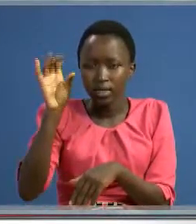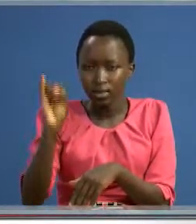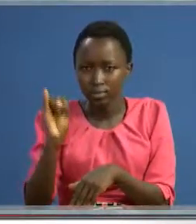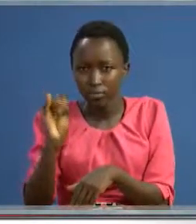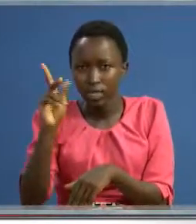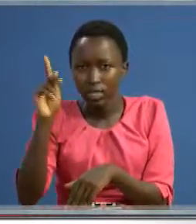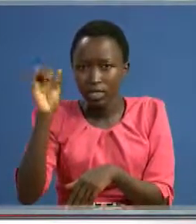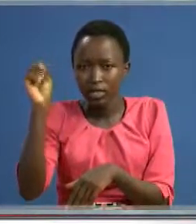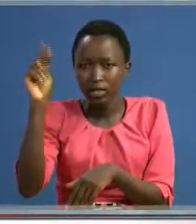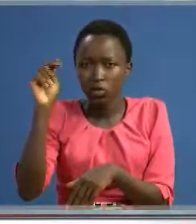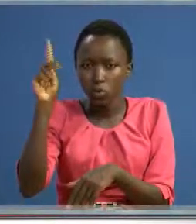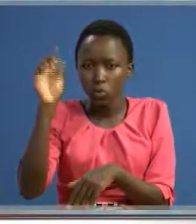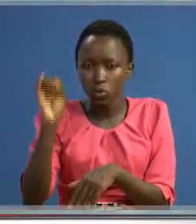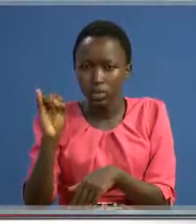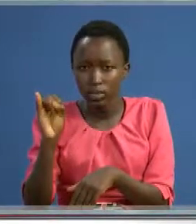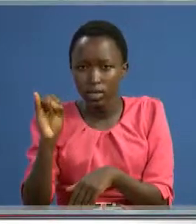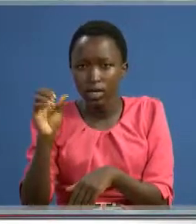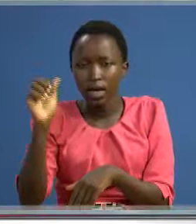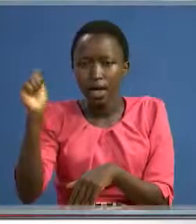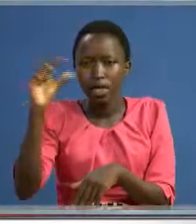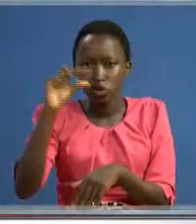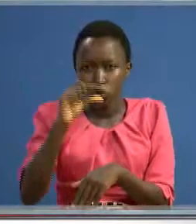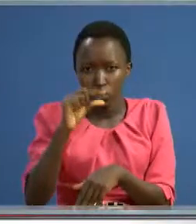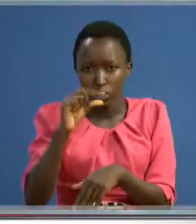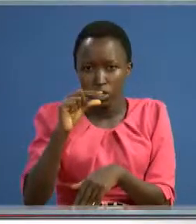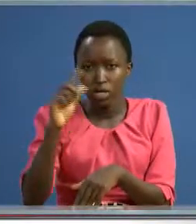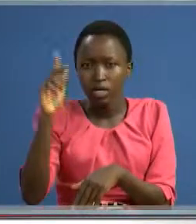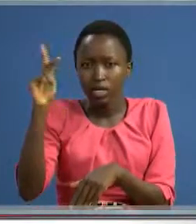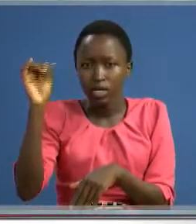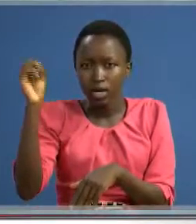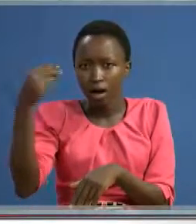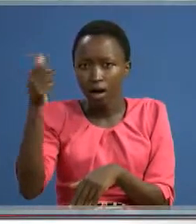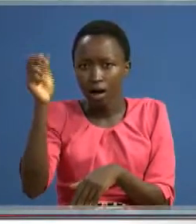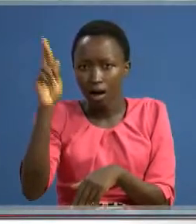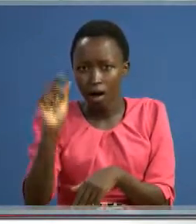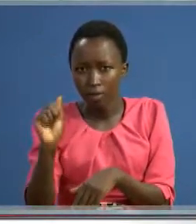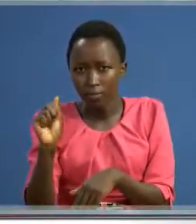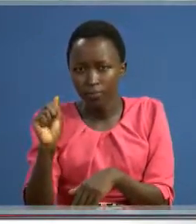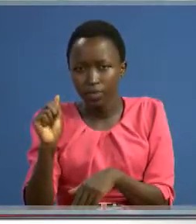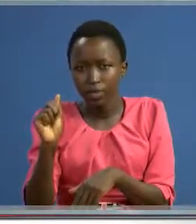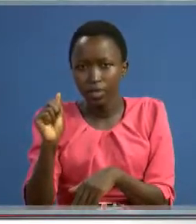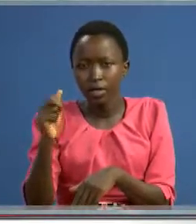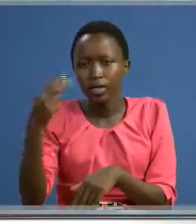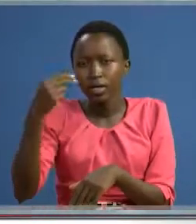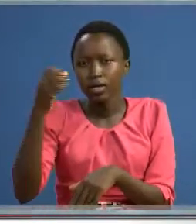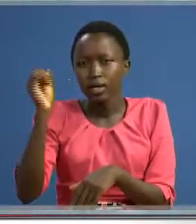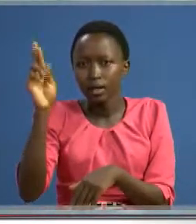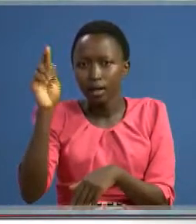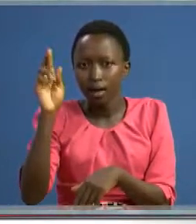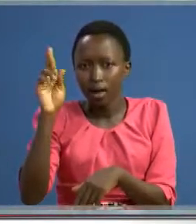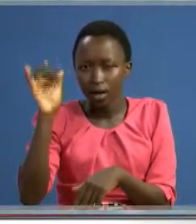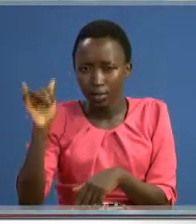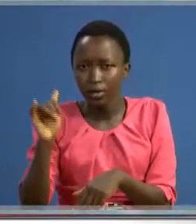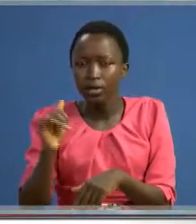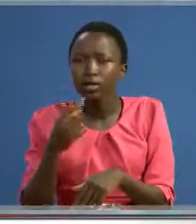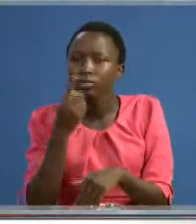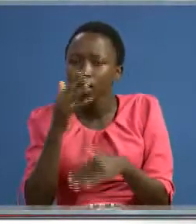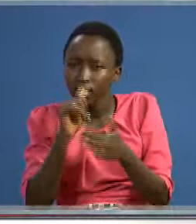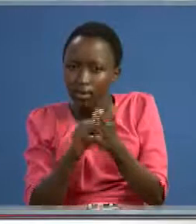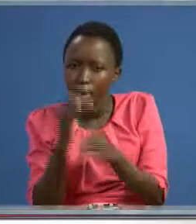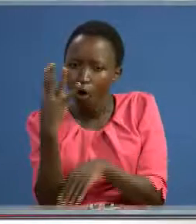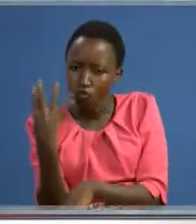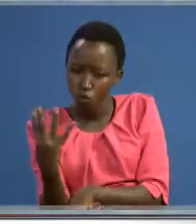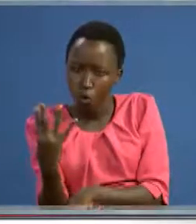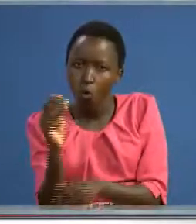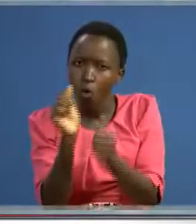George Kinoti, the Attorney General Kihara Kariuki, and Inspector General of Police Hilary Mutyambai. In his lawsuit, Echesa claims the